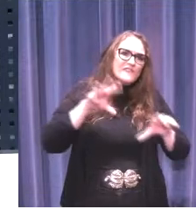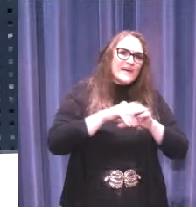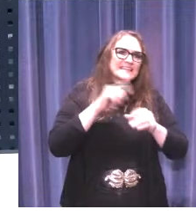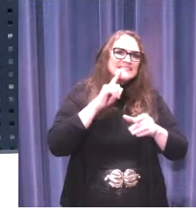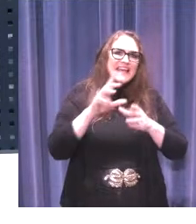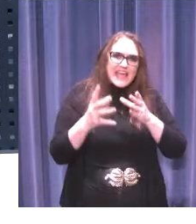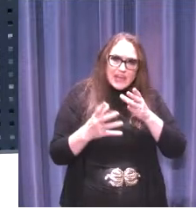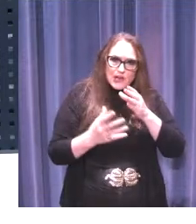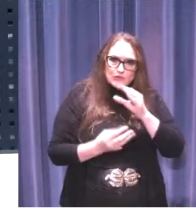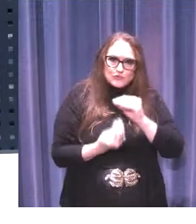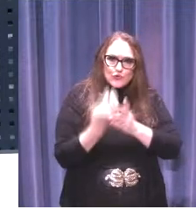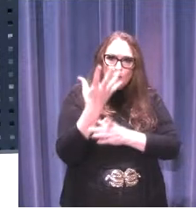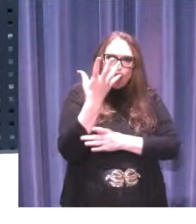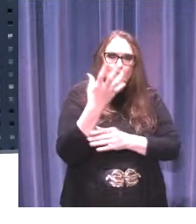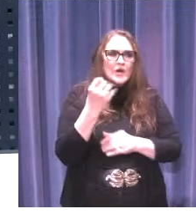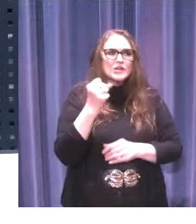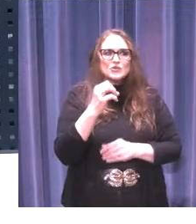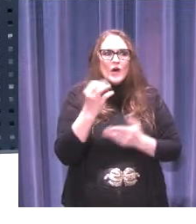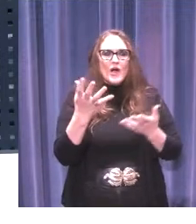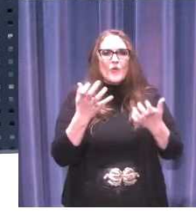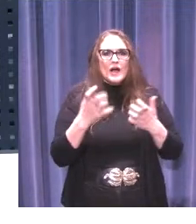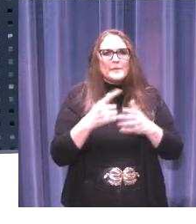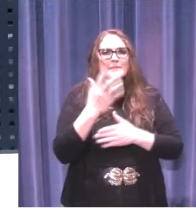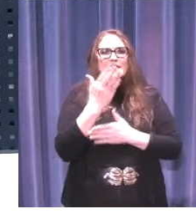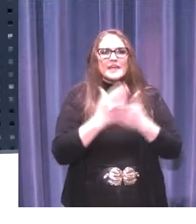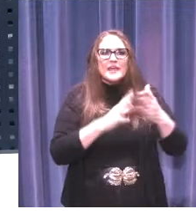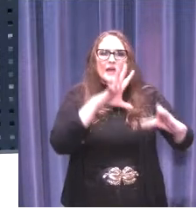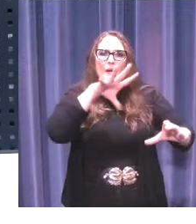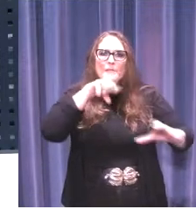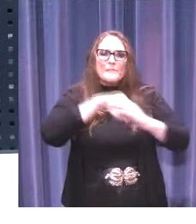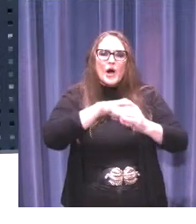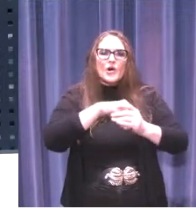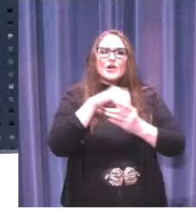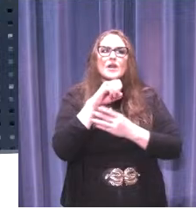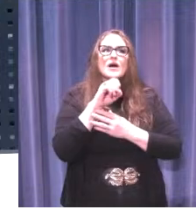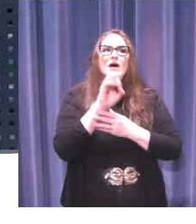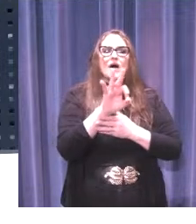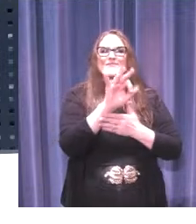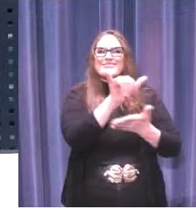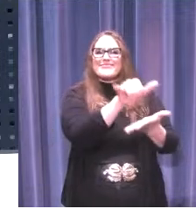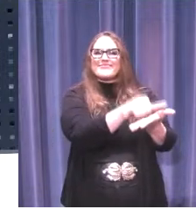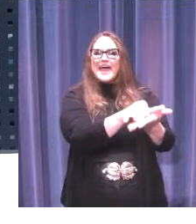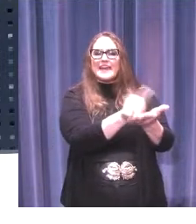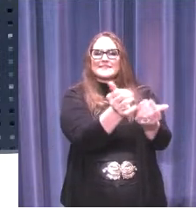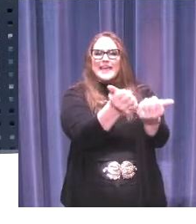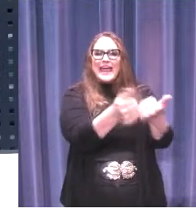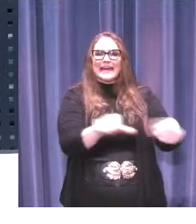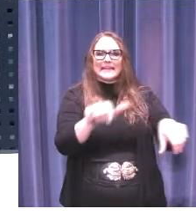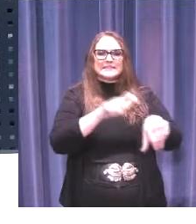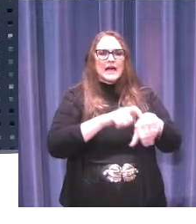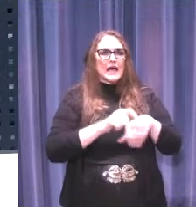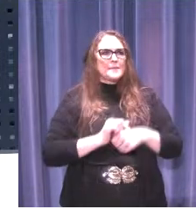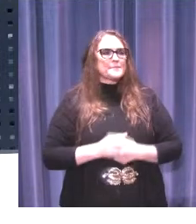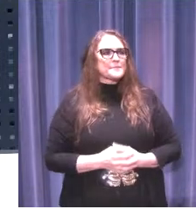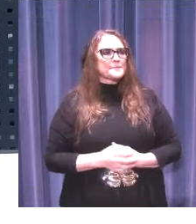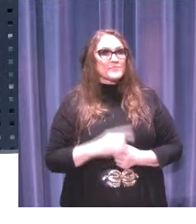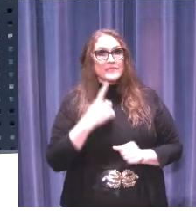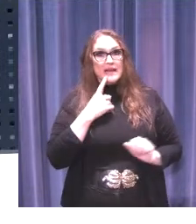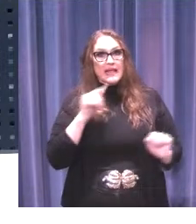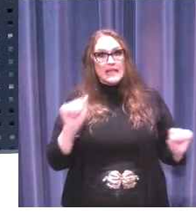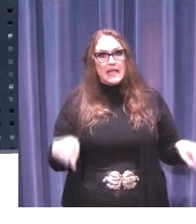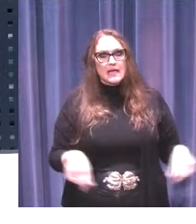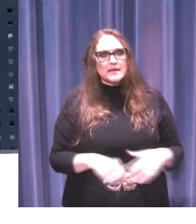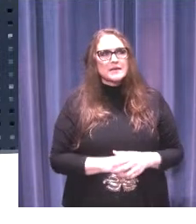grow. And so I want to be a part of that anytime that I